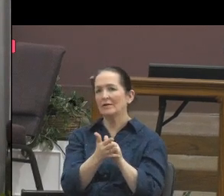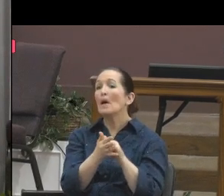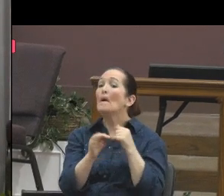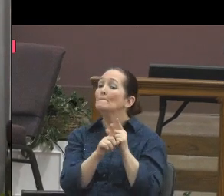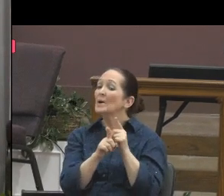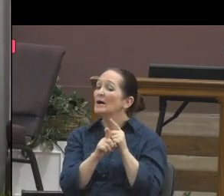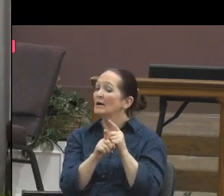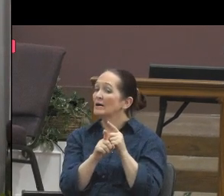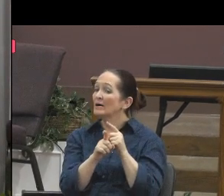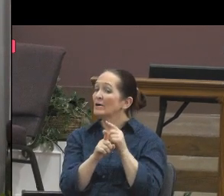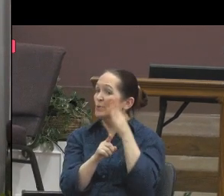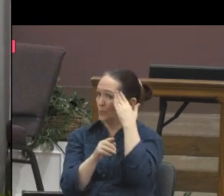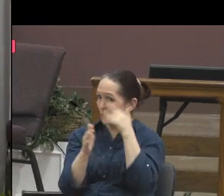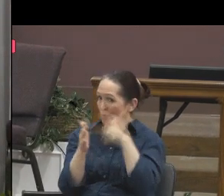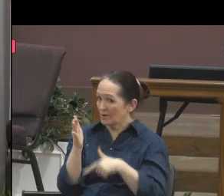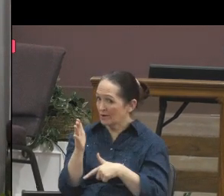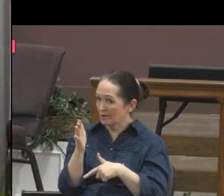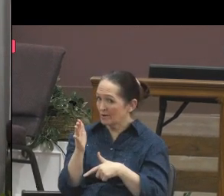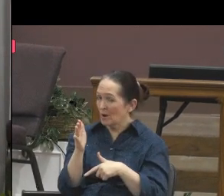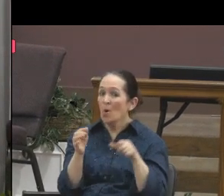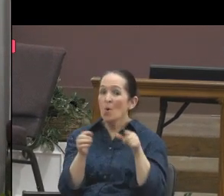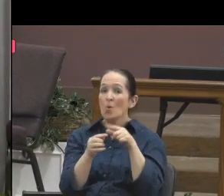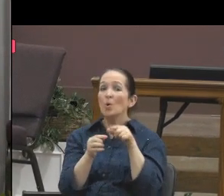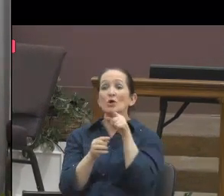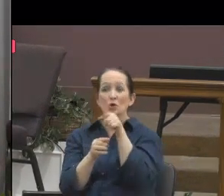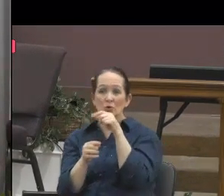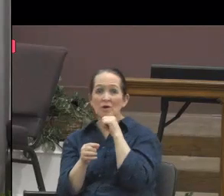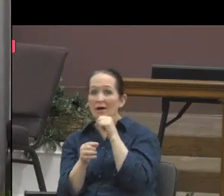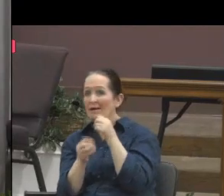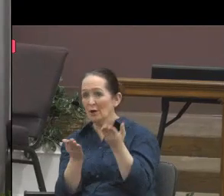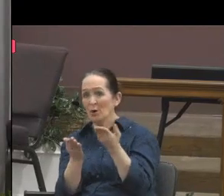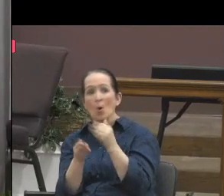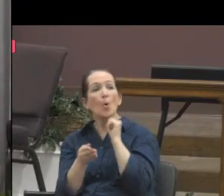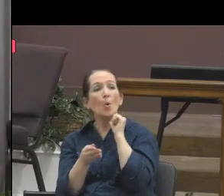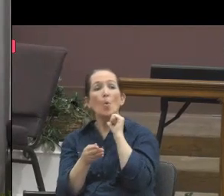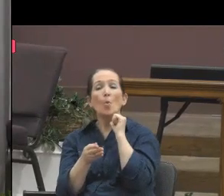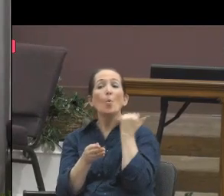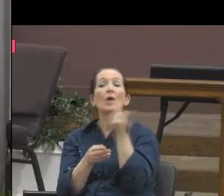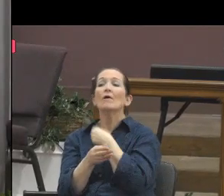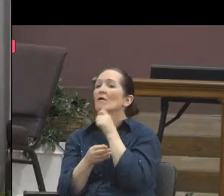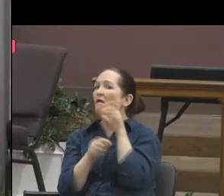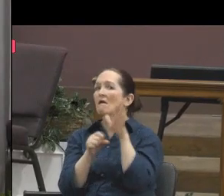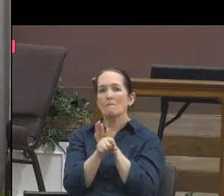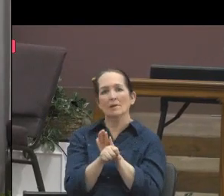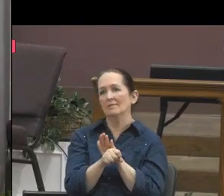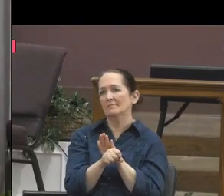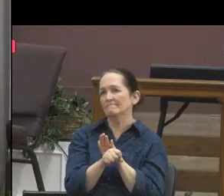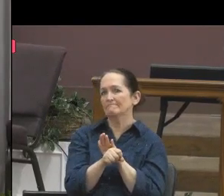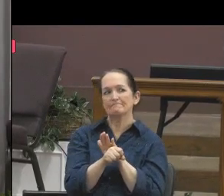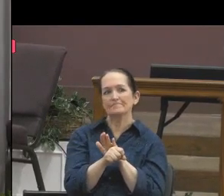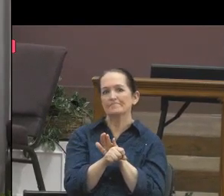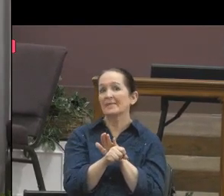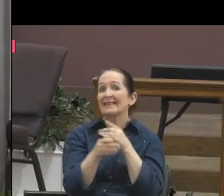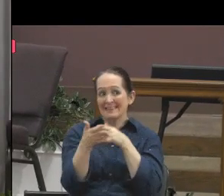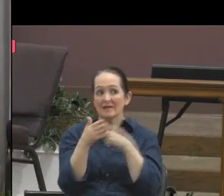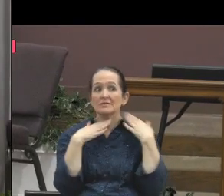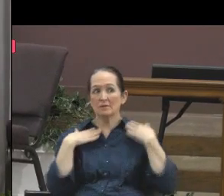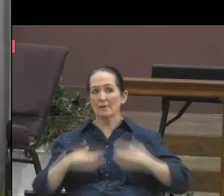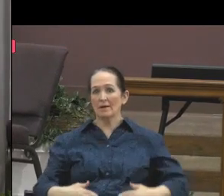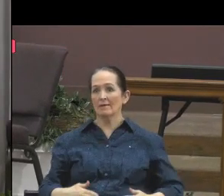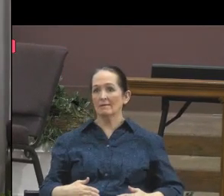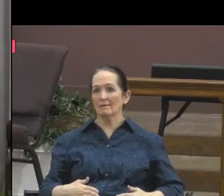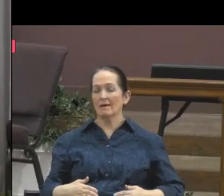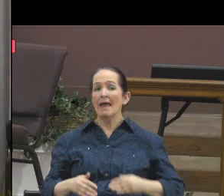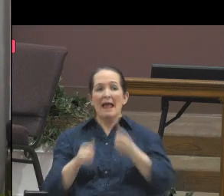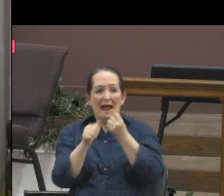But you know what? When you're not here, we're not complete. This is a body.